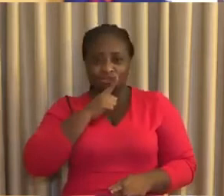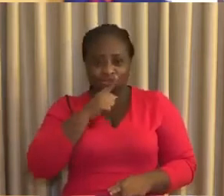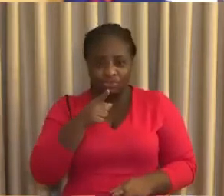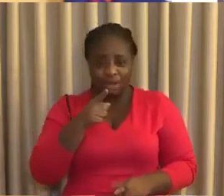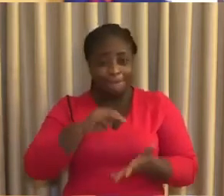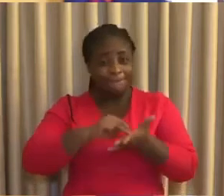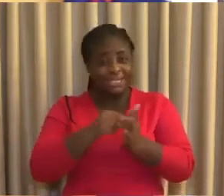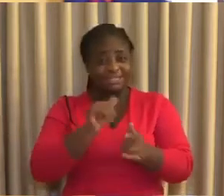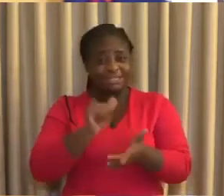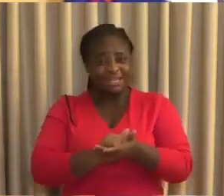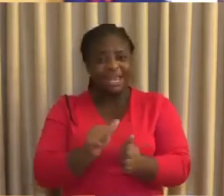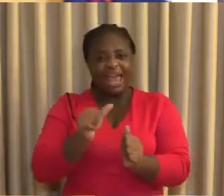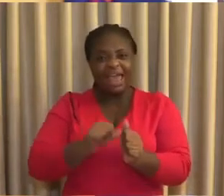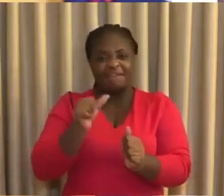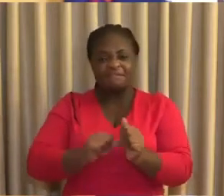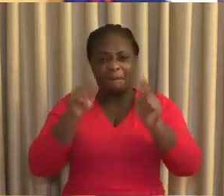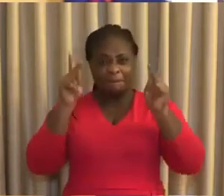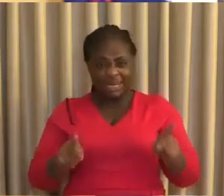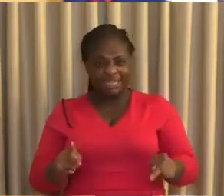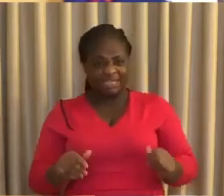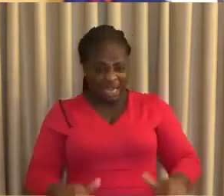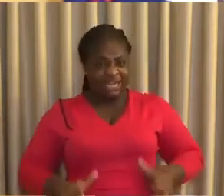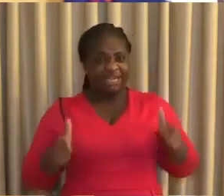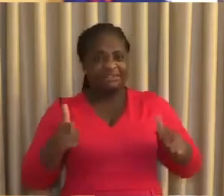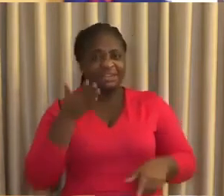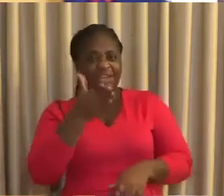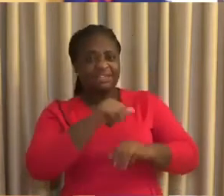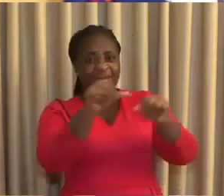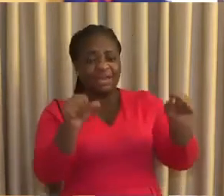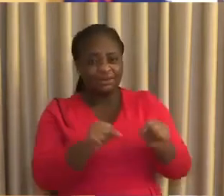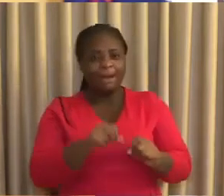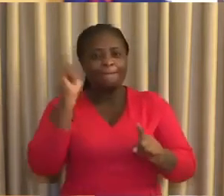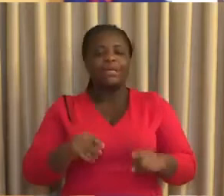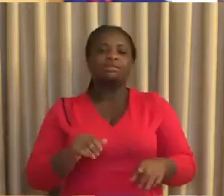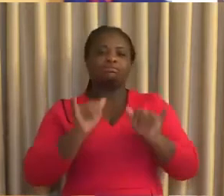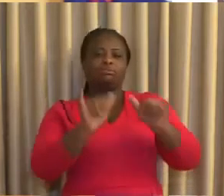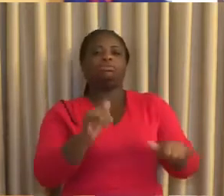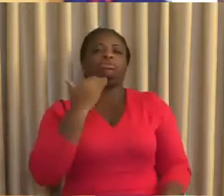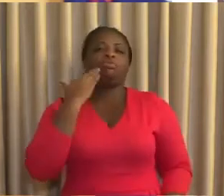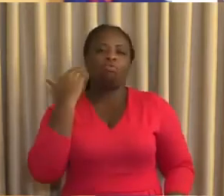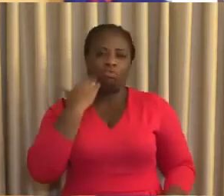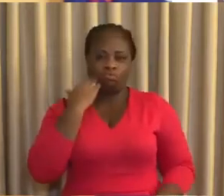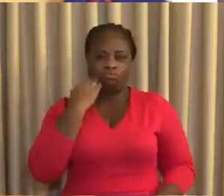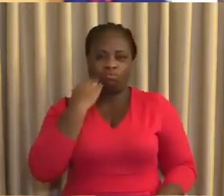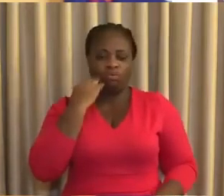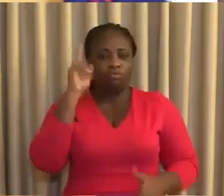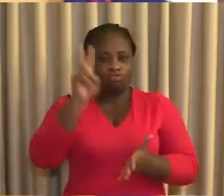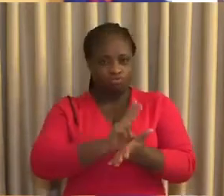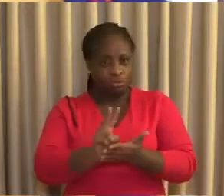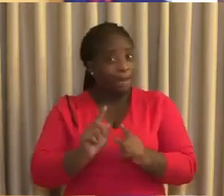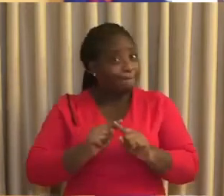resident in these areas must stay at home for the next 2 weeks. However, if you must go